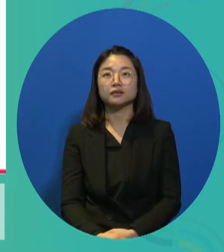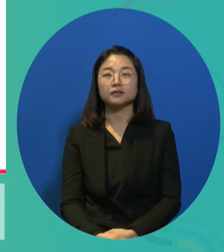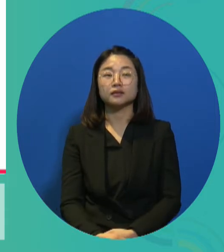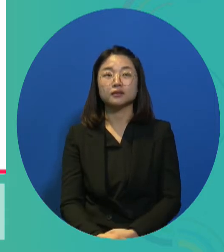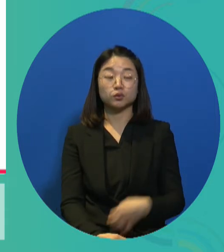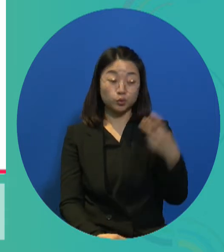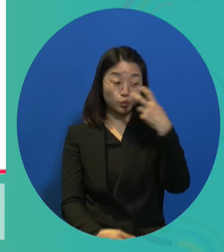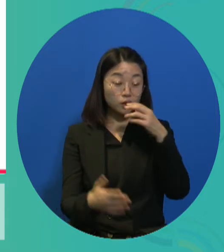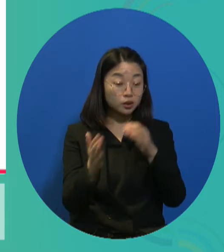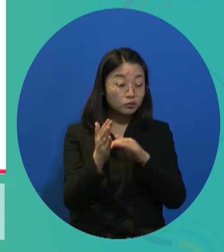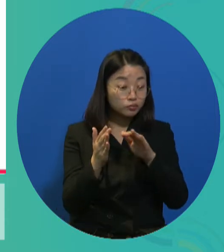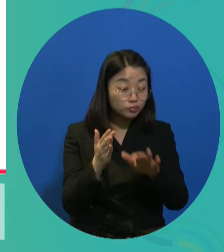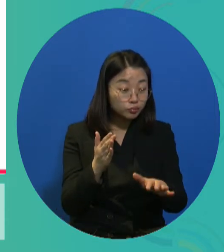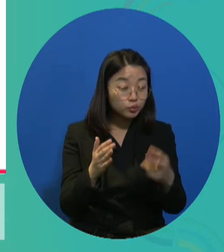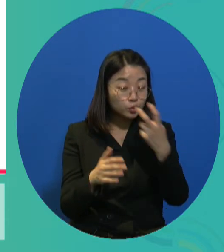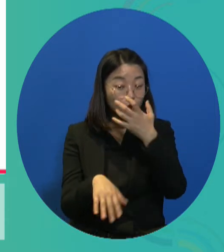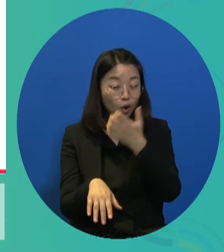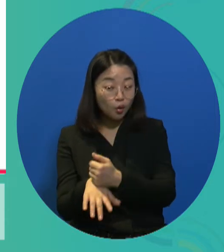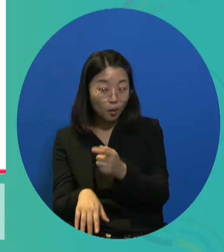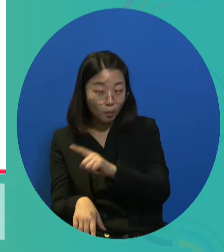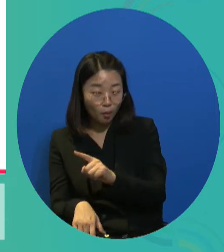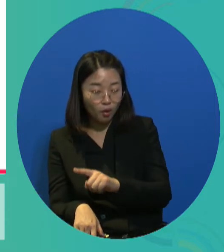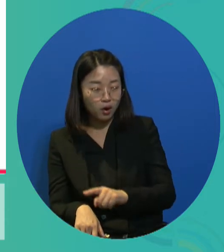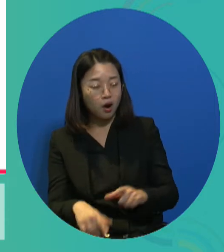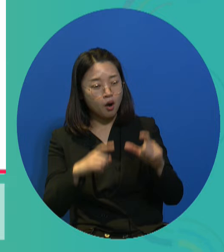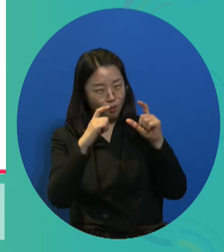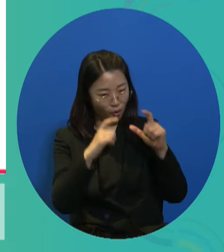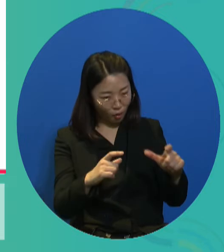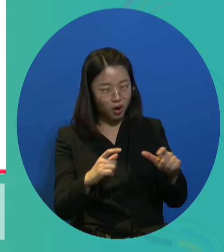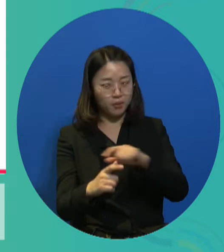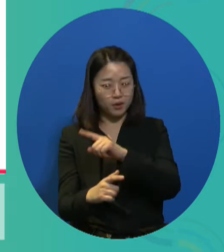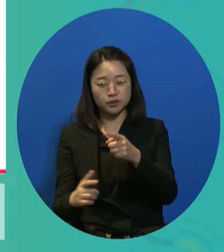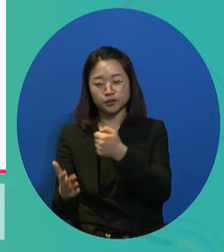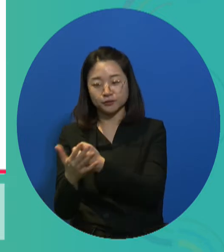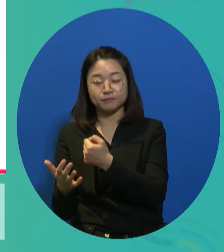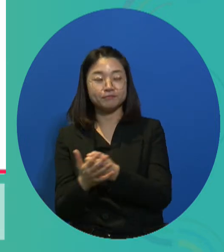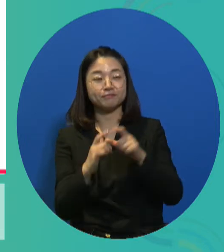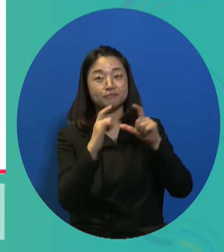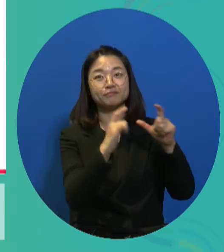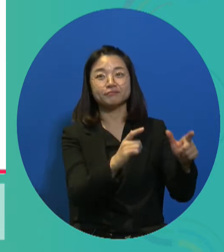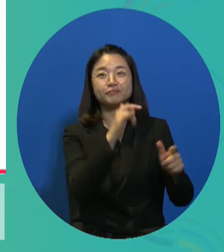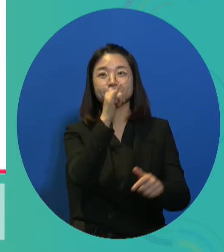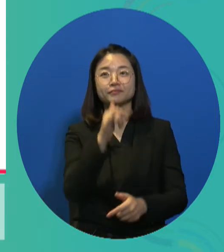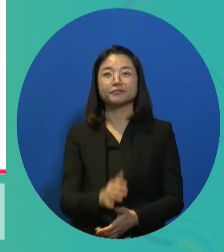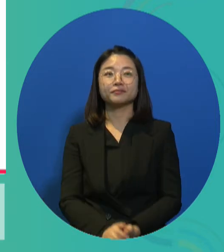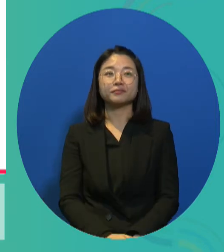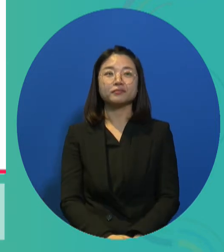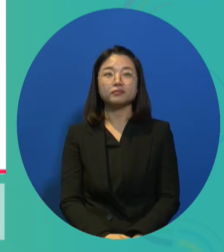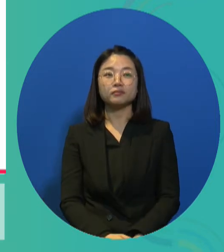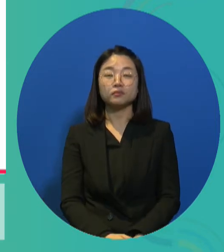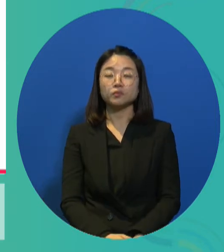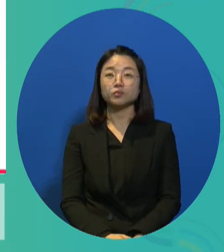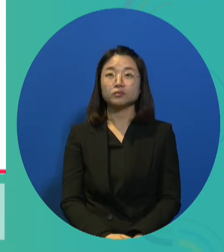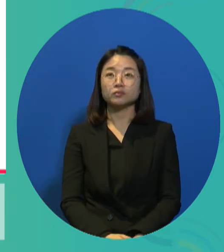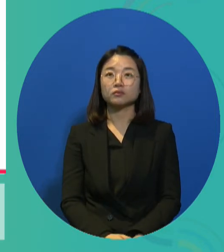then they will initiate an inquiry. So after the inquiry, the findings, comments, and recommendations will be